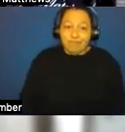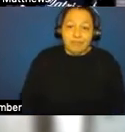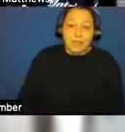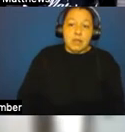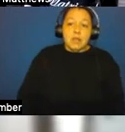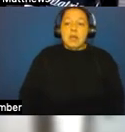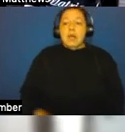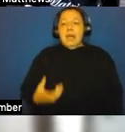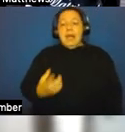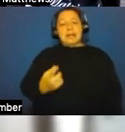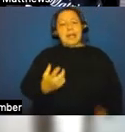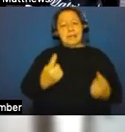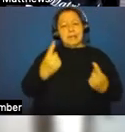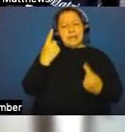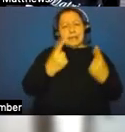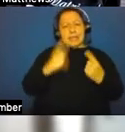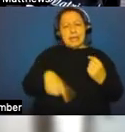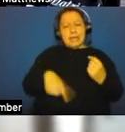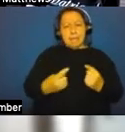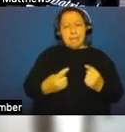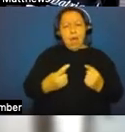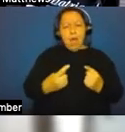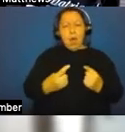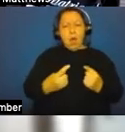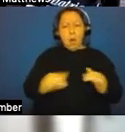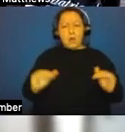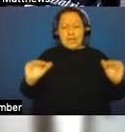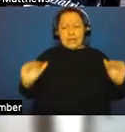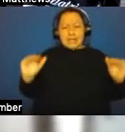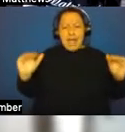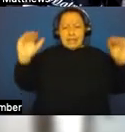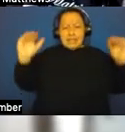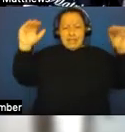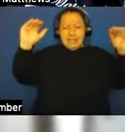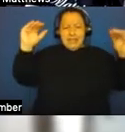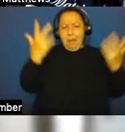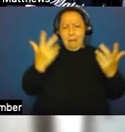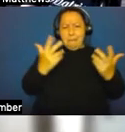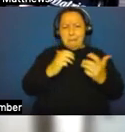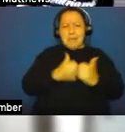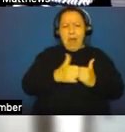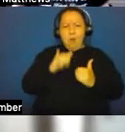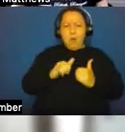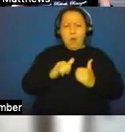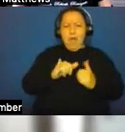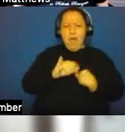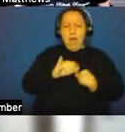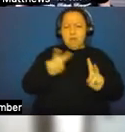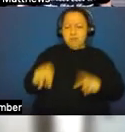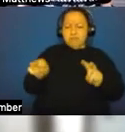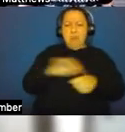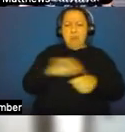classism intersects. And so we look at you know, we think we don't